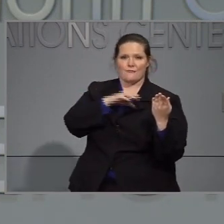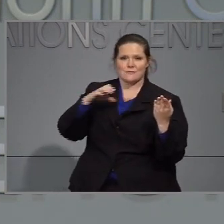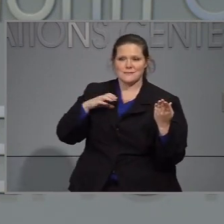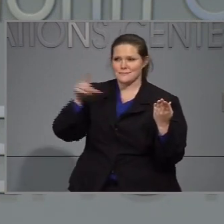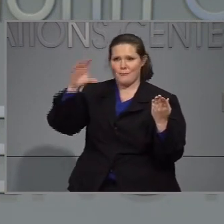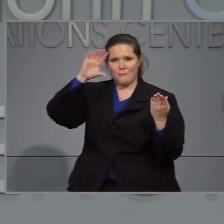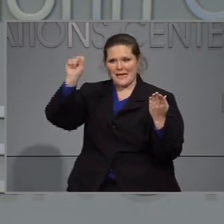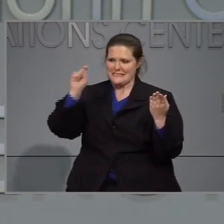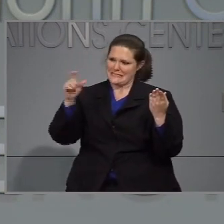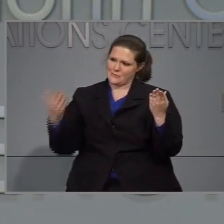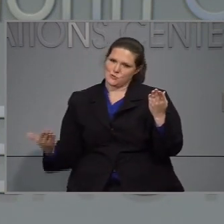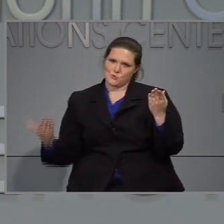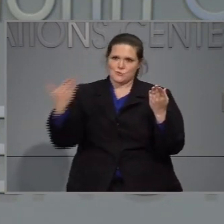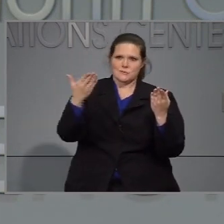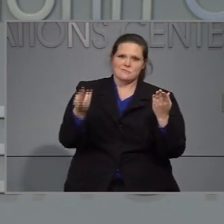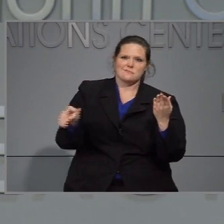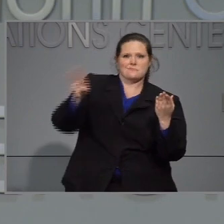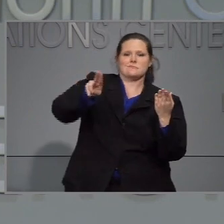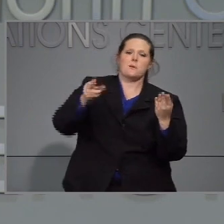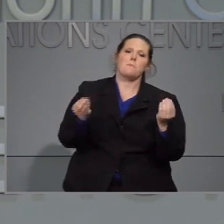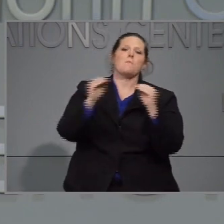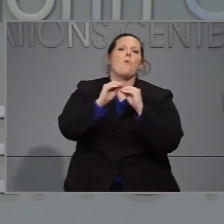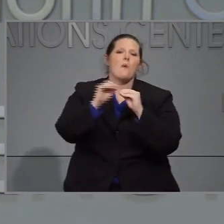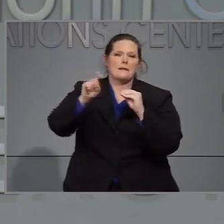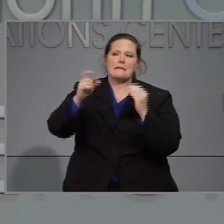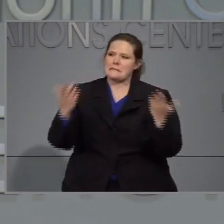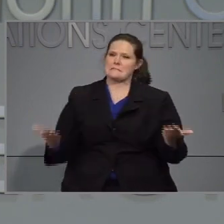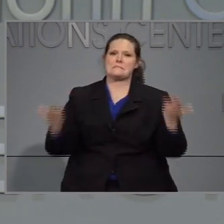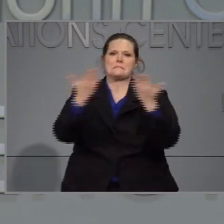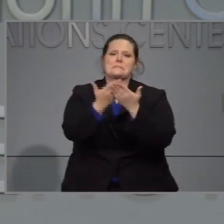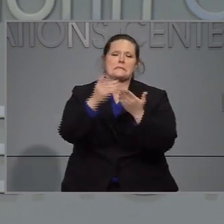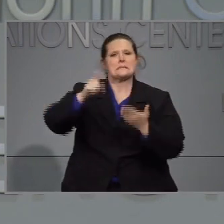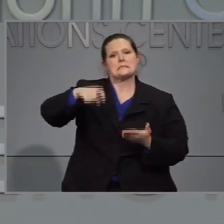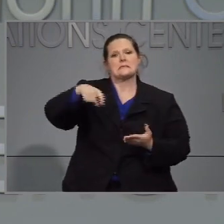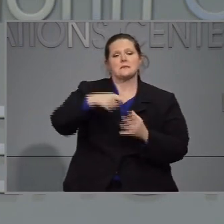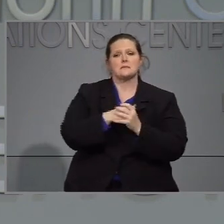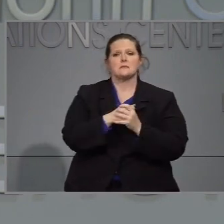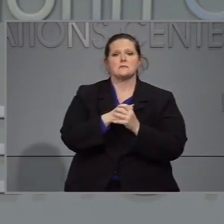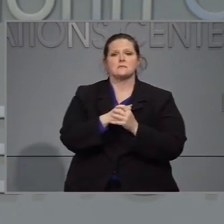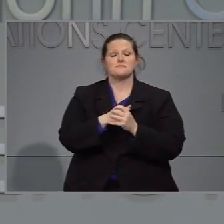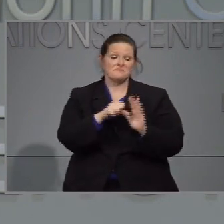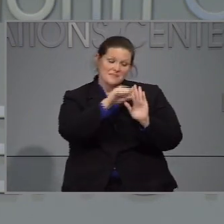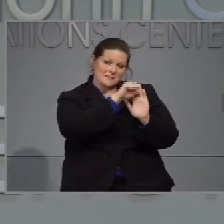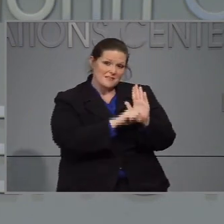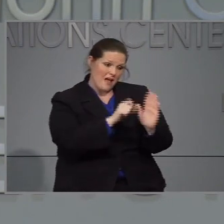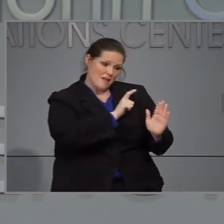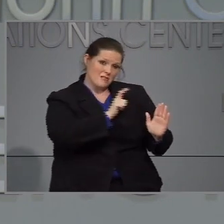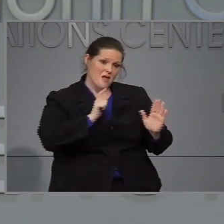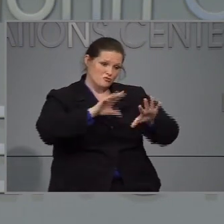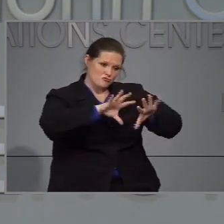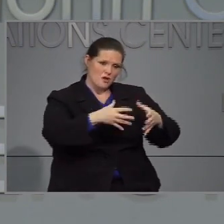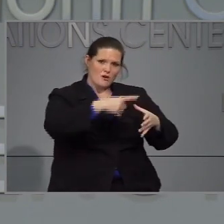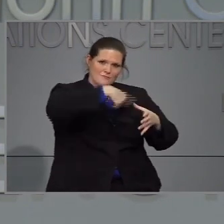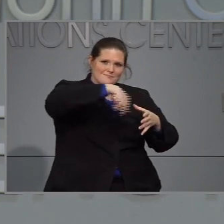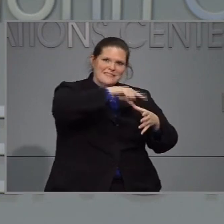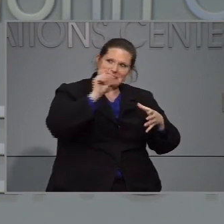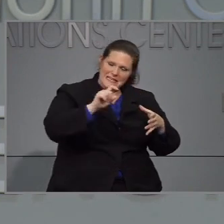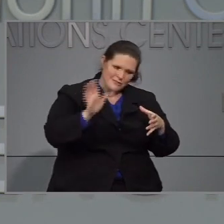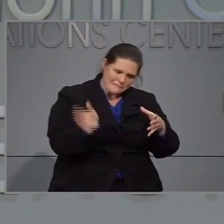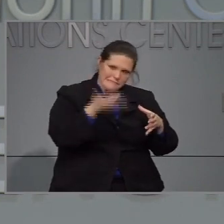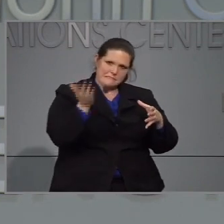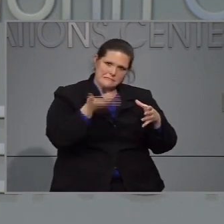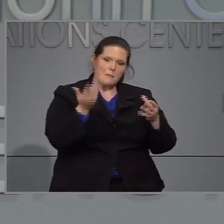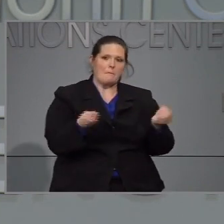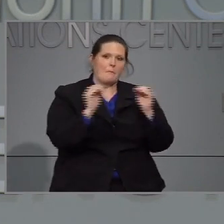more. And I know that our state legislature needs to do better when it comes to unemployment during a pandemic. Payments are